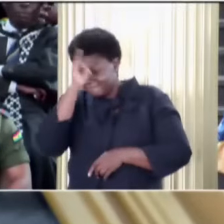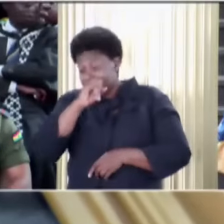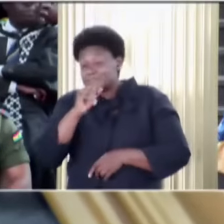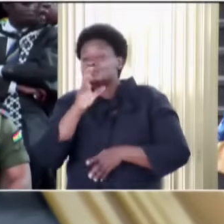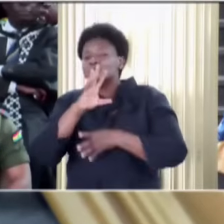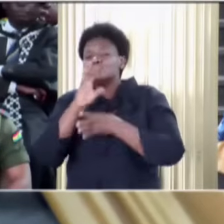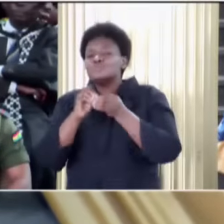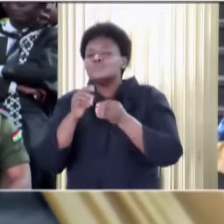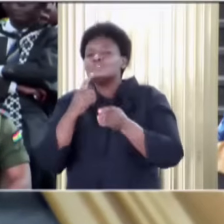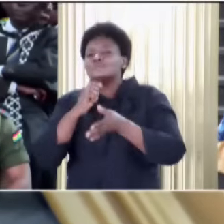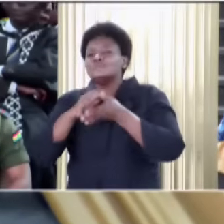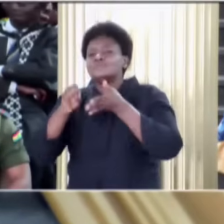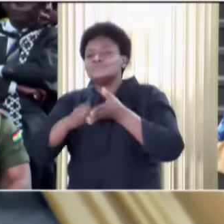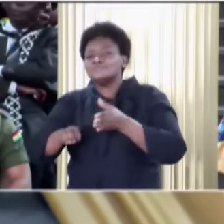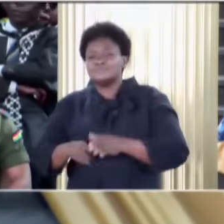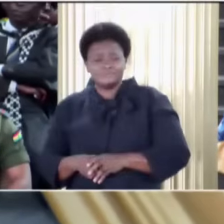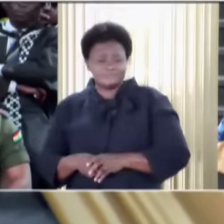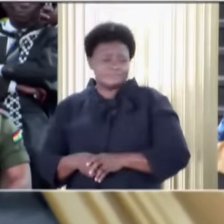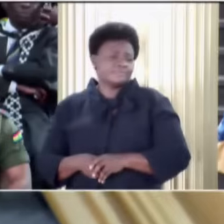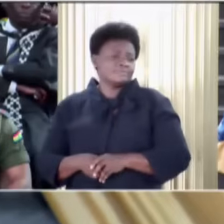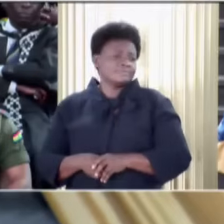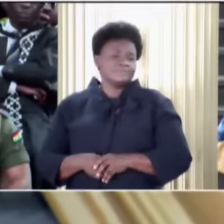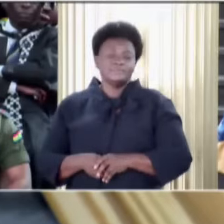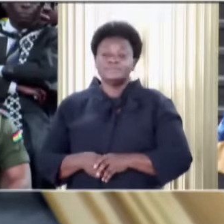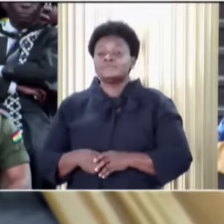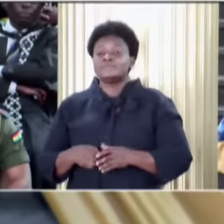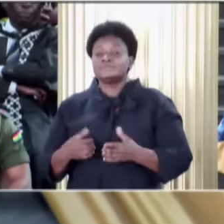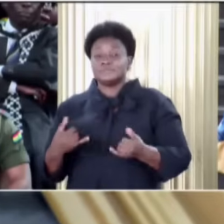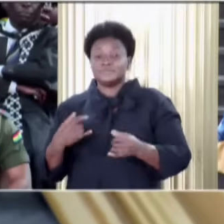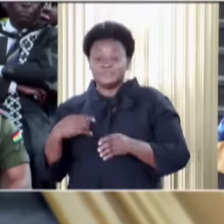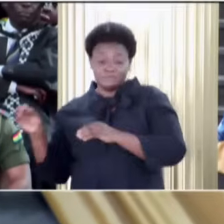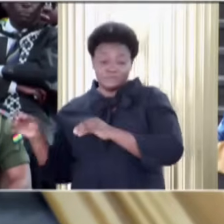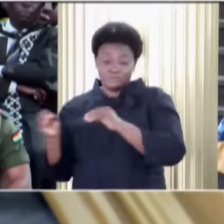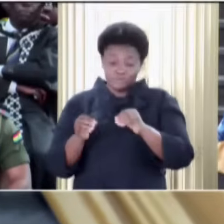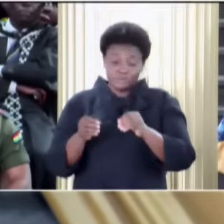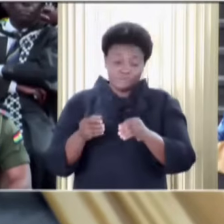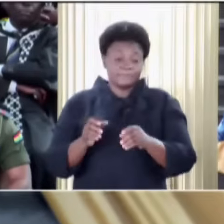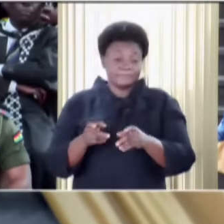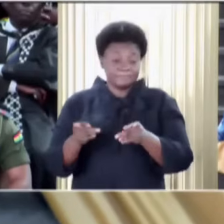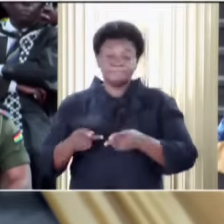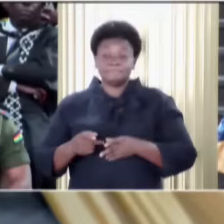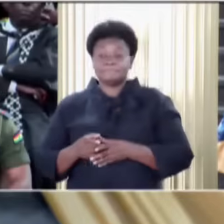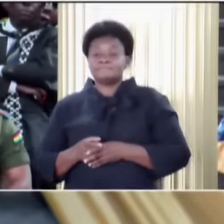you. And then let me locate myself in what I'm saying.